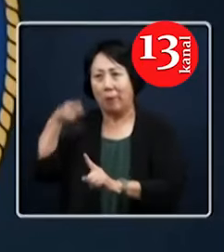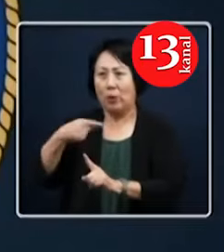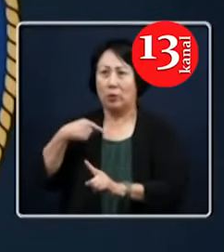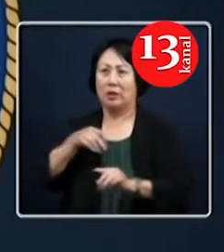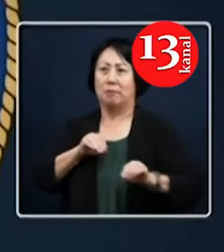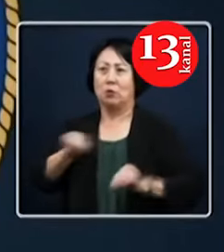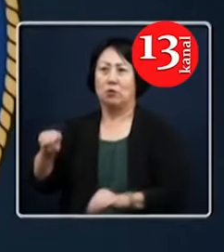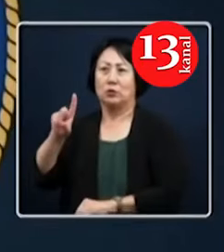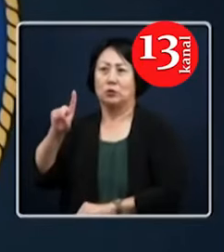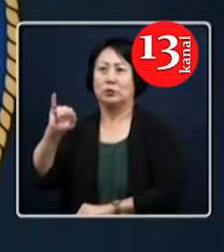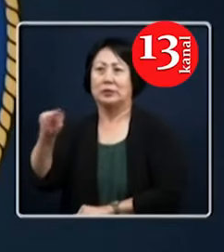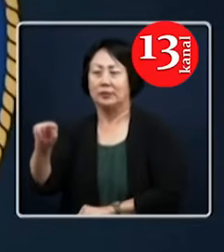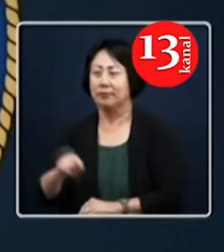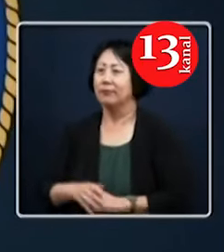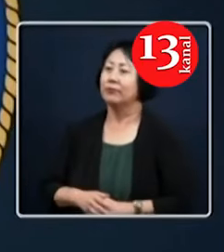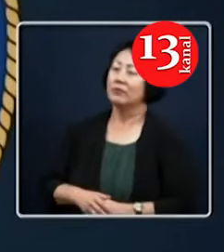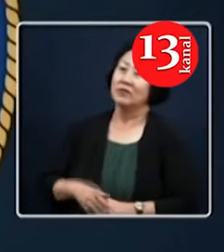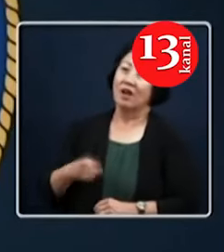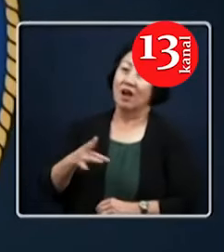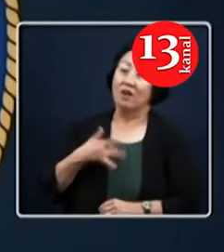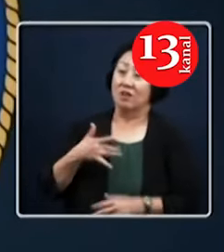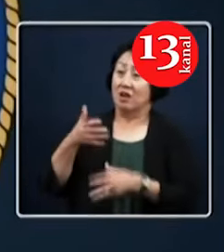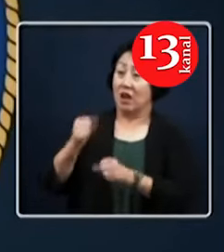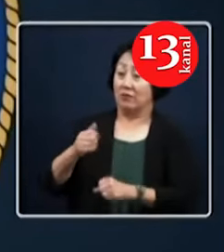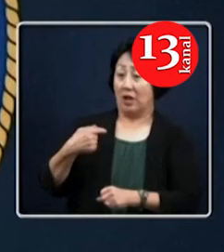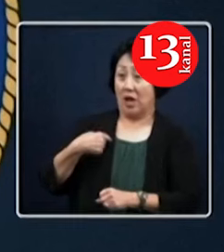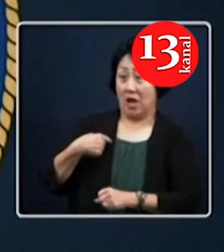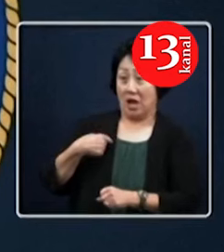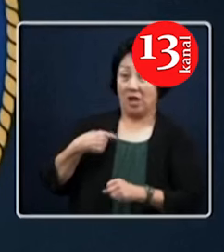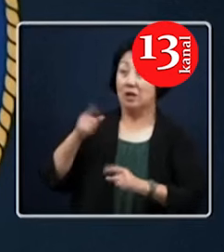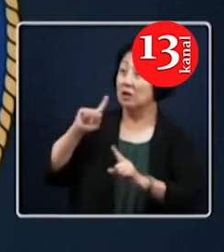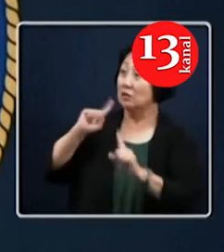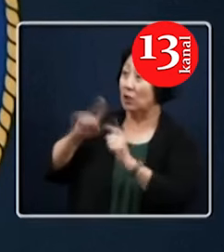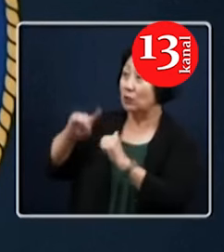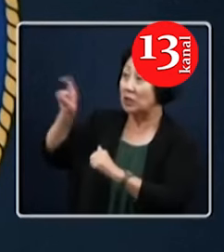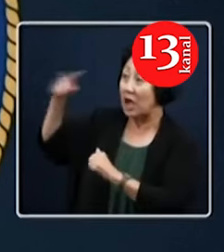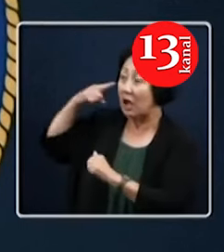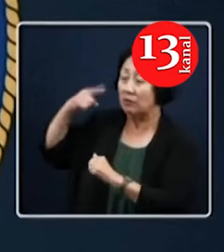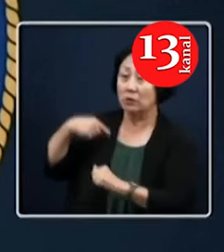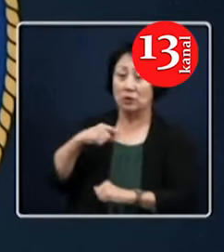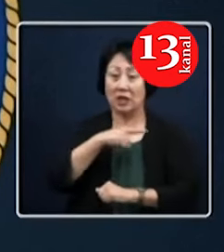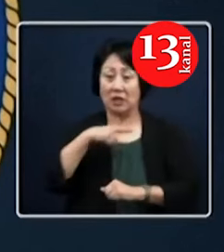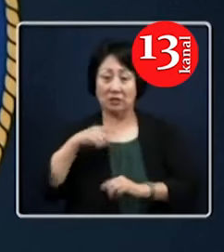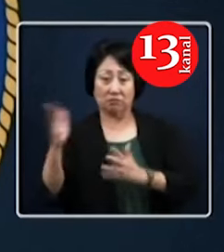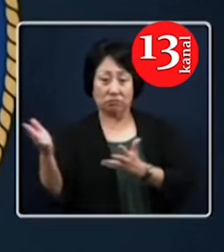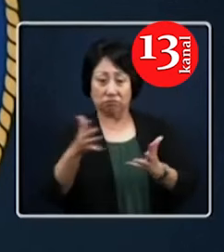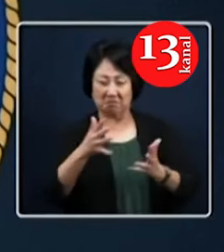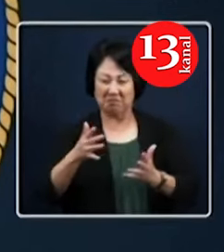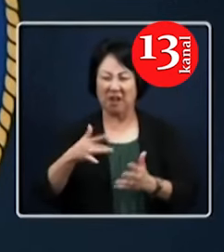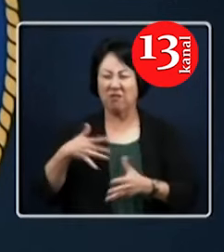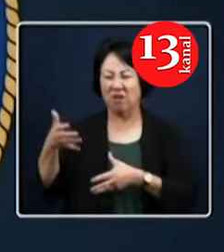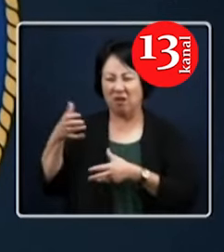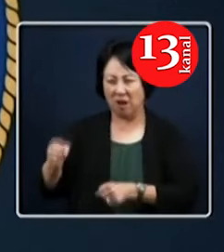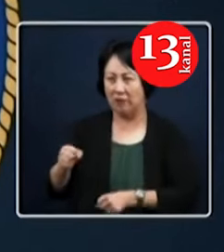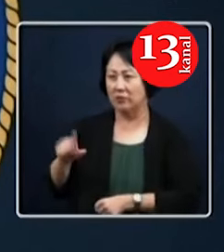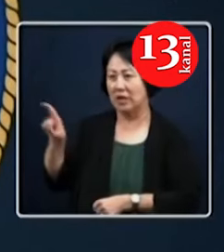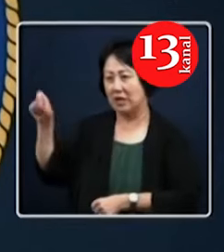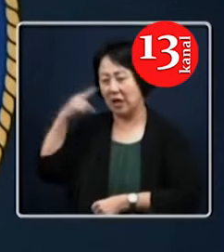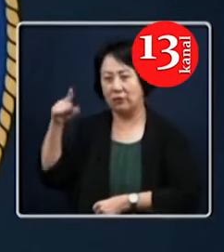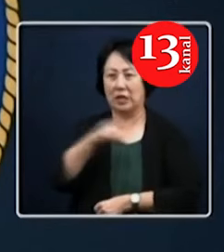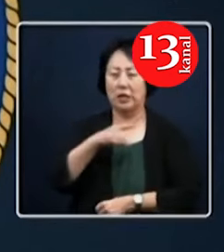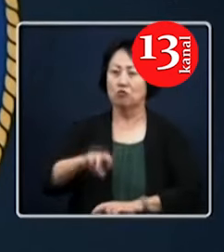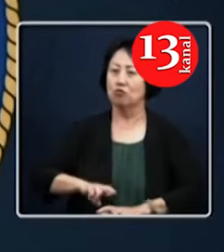And I am confident after my conversations with the governor and with the legislature that they're ready to